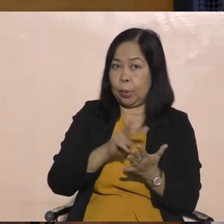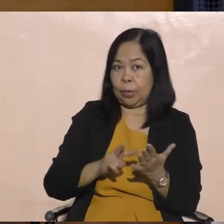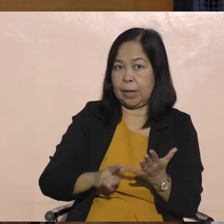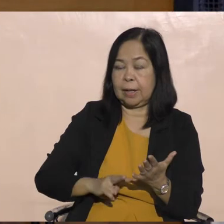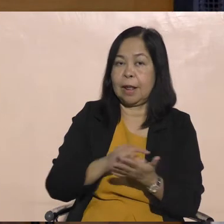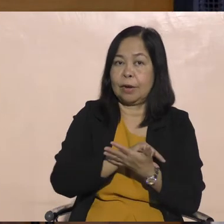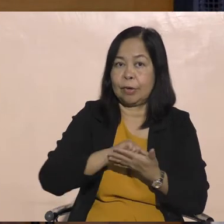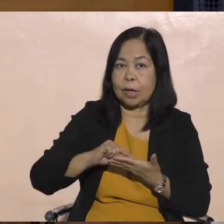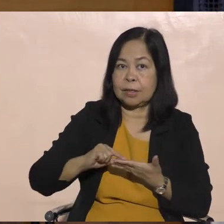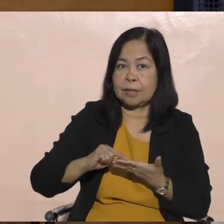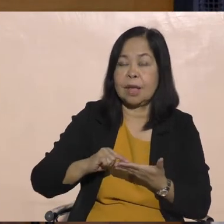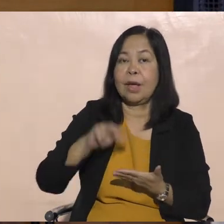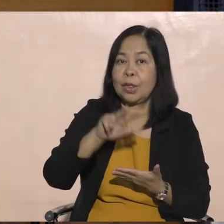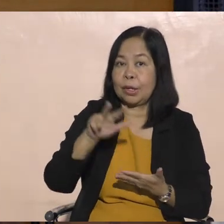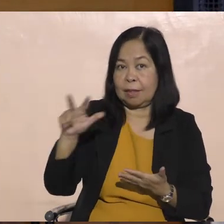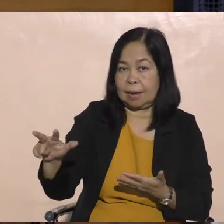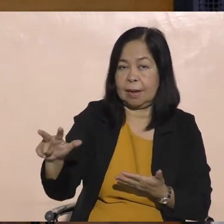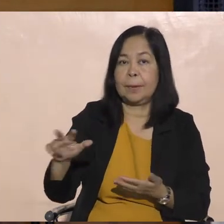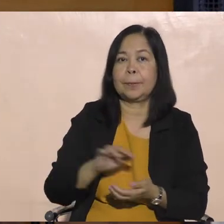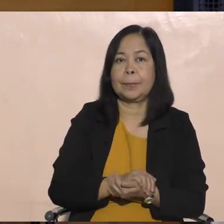kaigsoonan, in verse